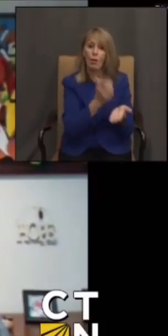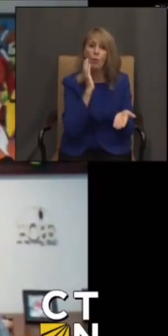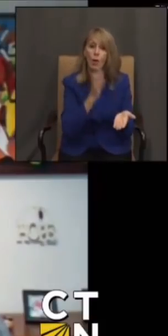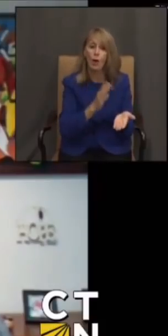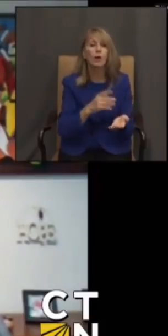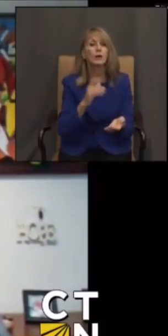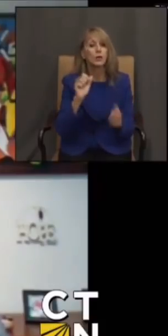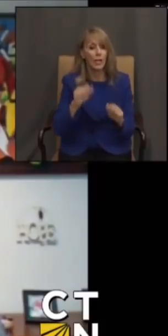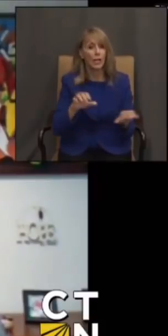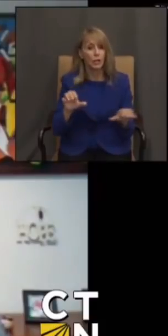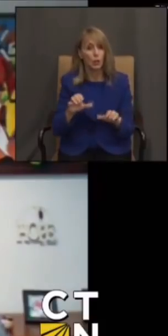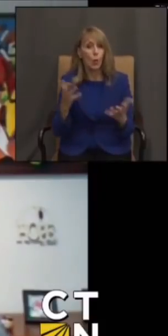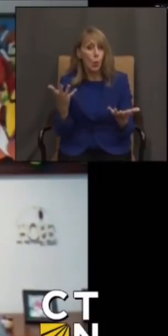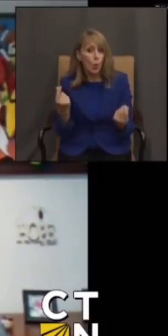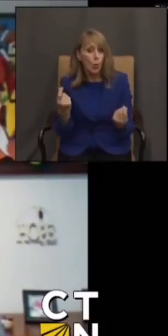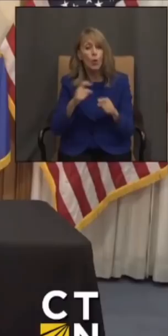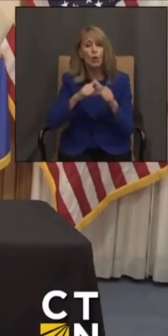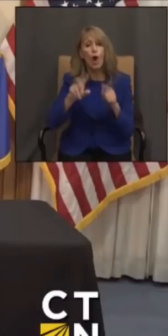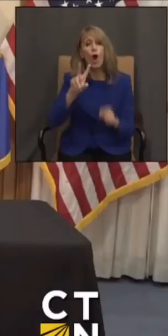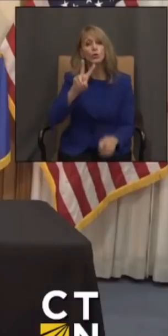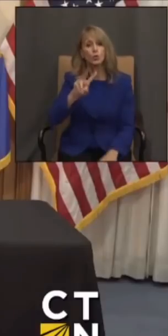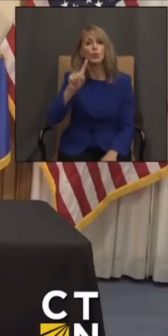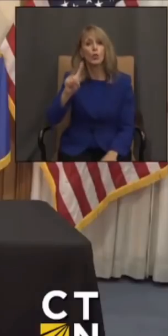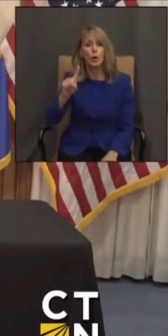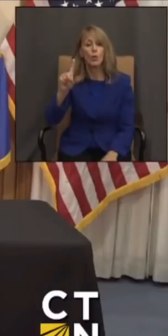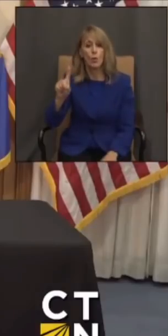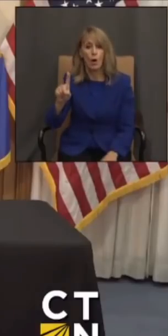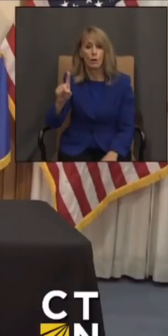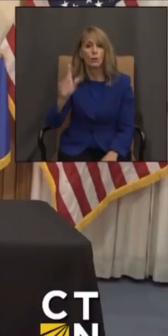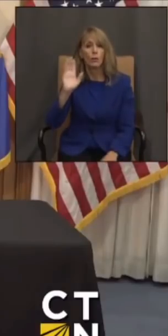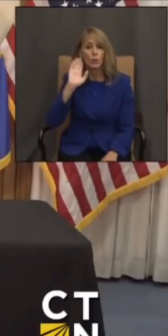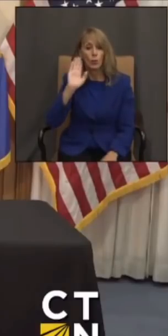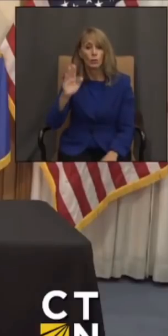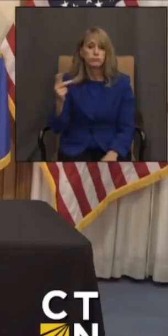that's available through 211 as well.